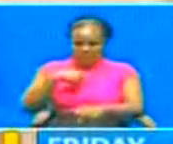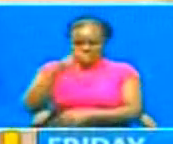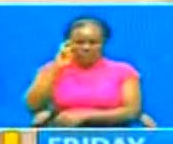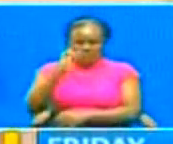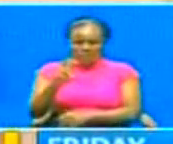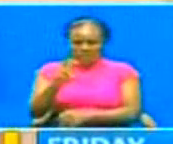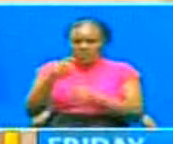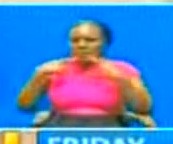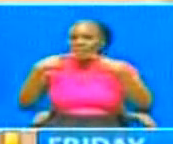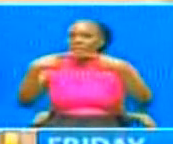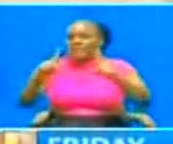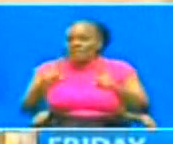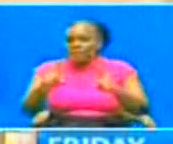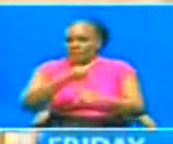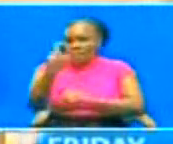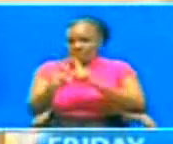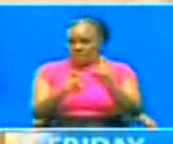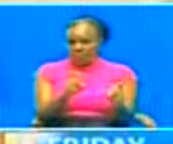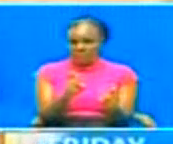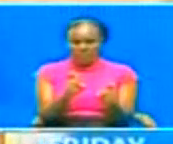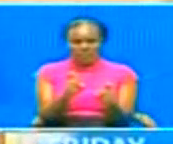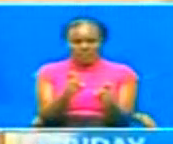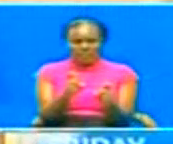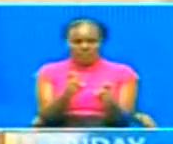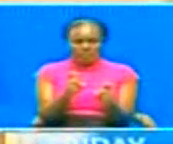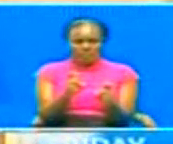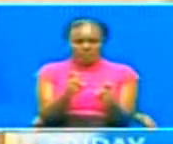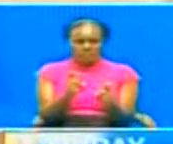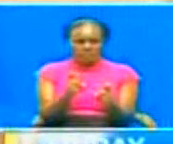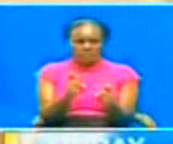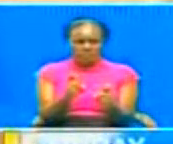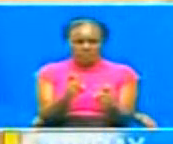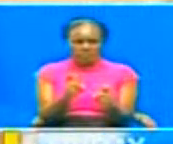my results, why? And that subject is our